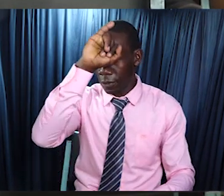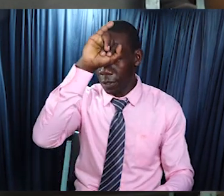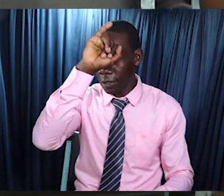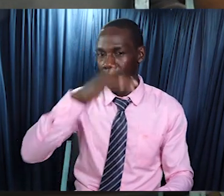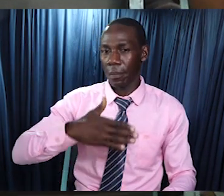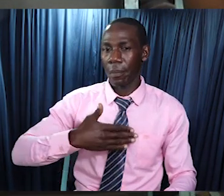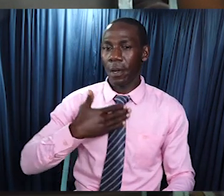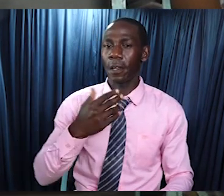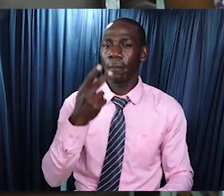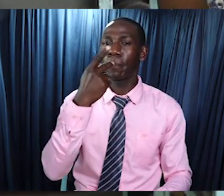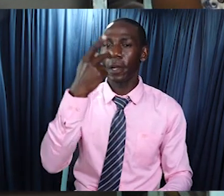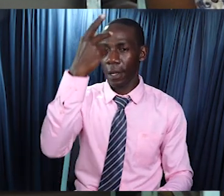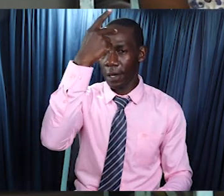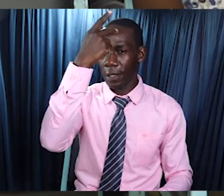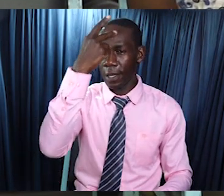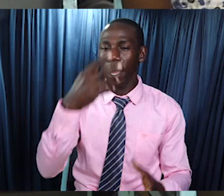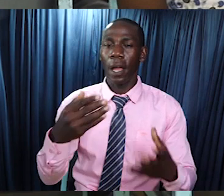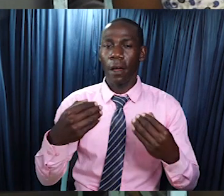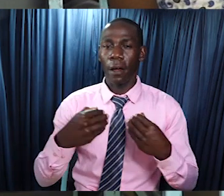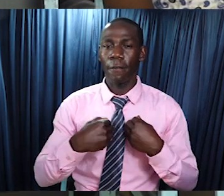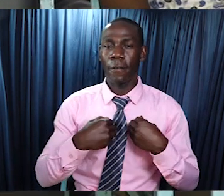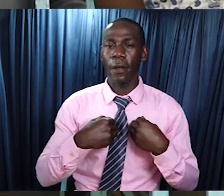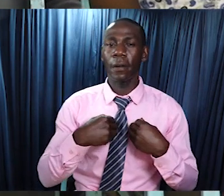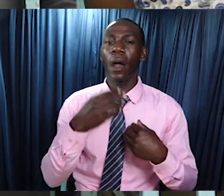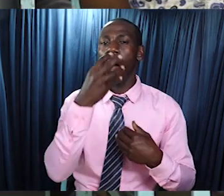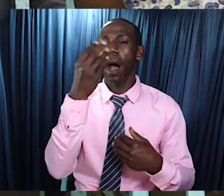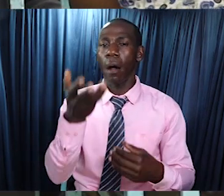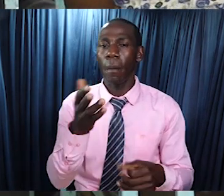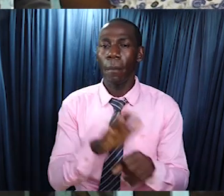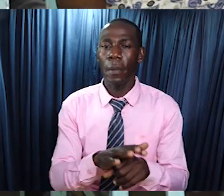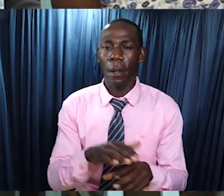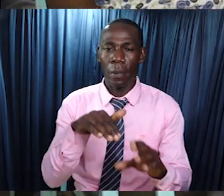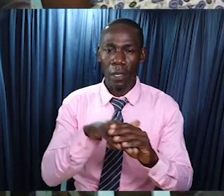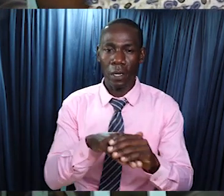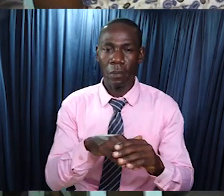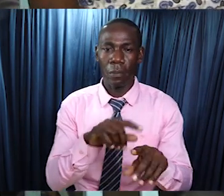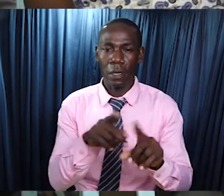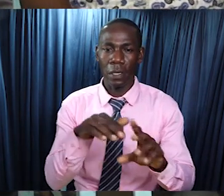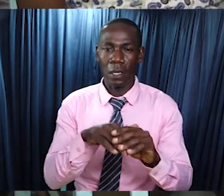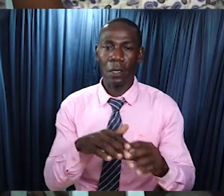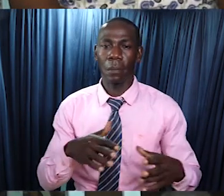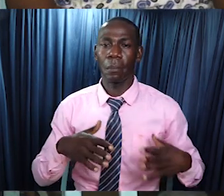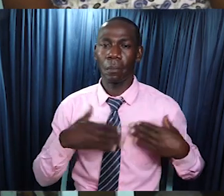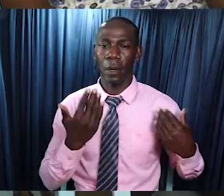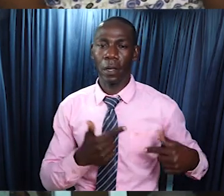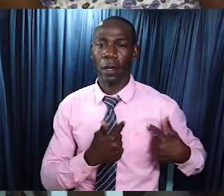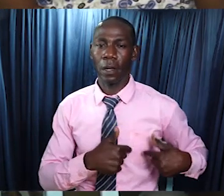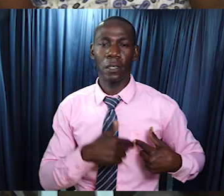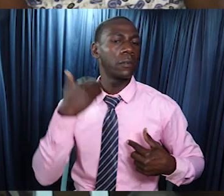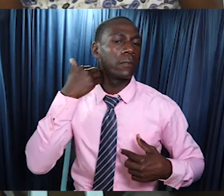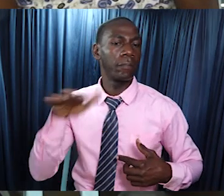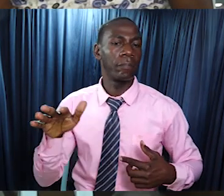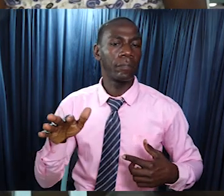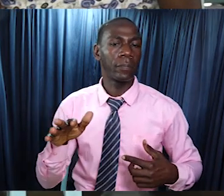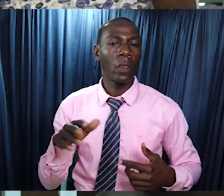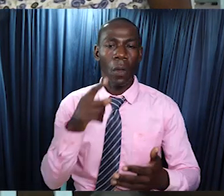For despising my parents, I had the forces of curses. But in my heart, I was opposing